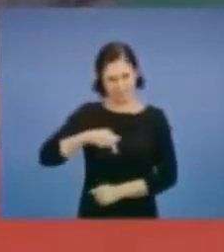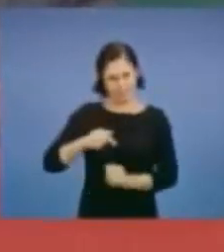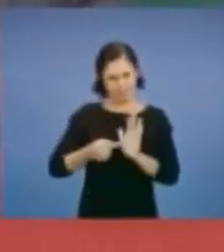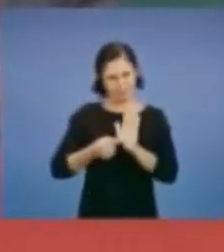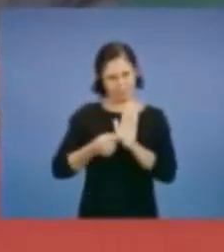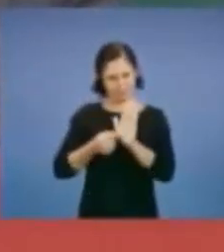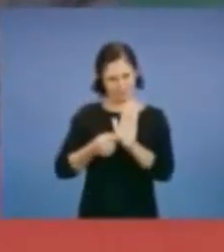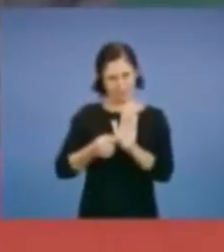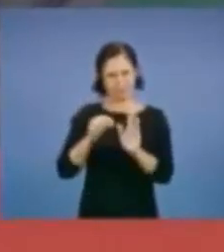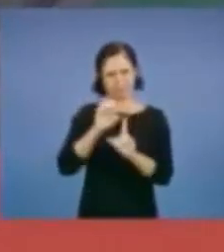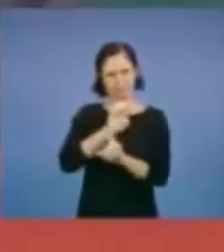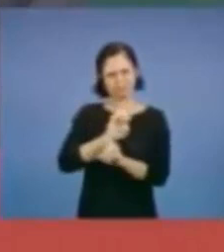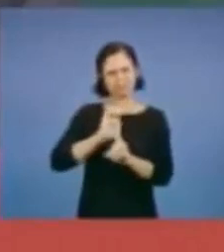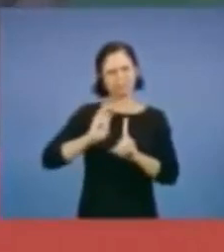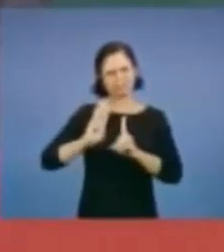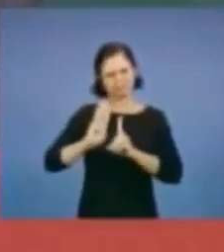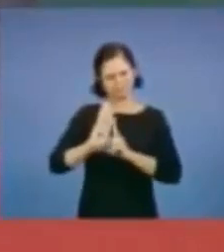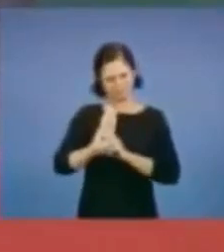here